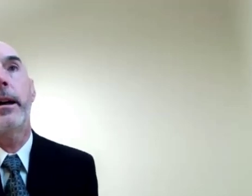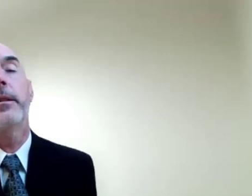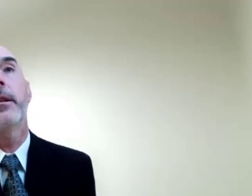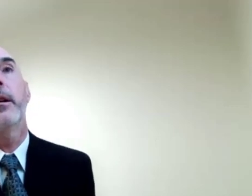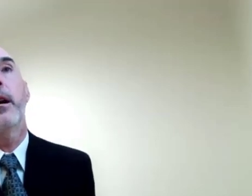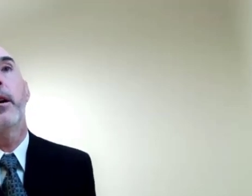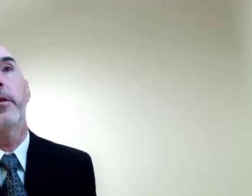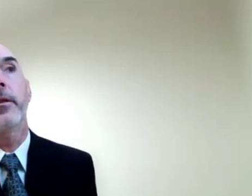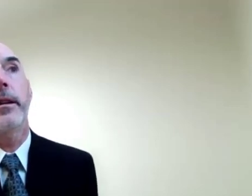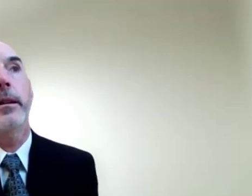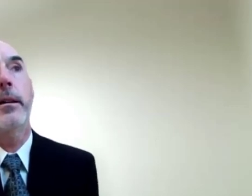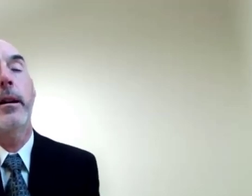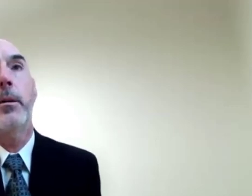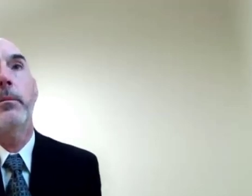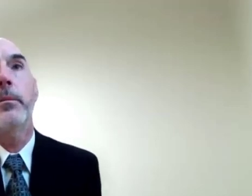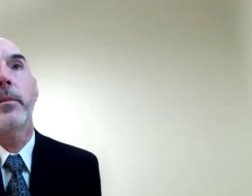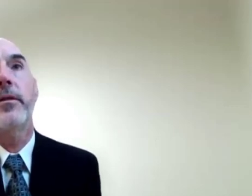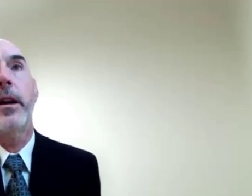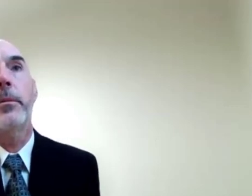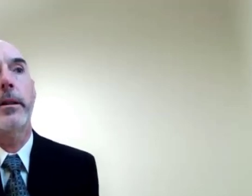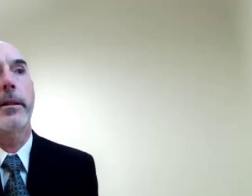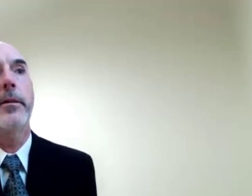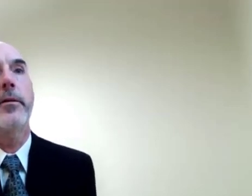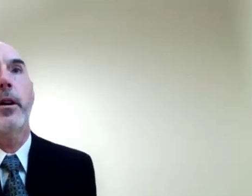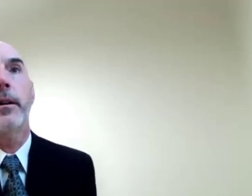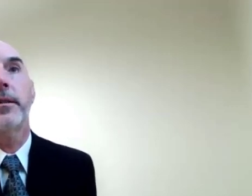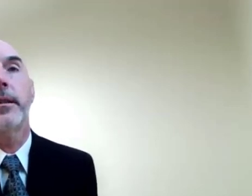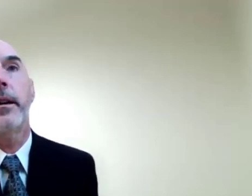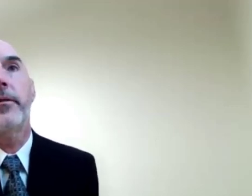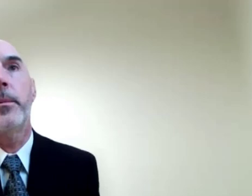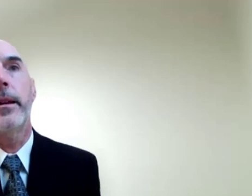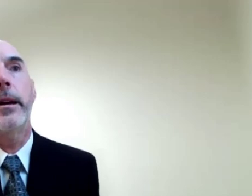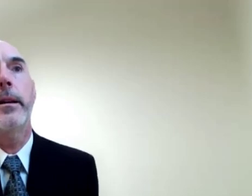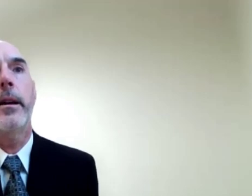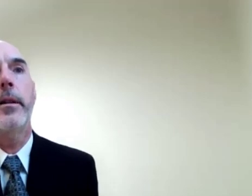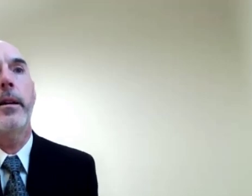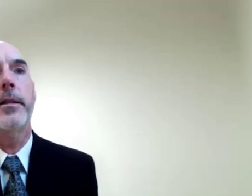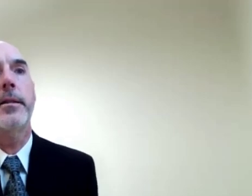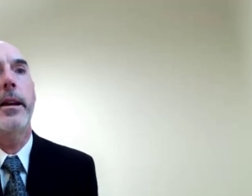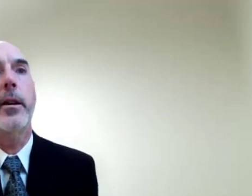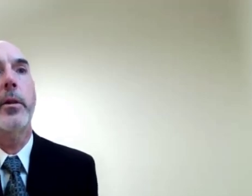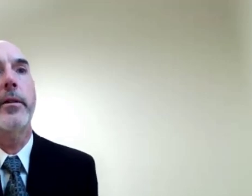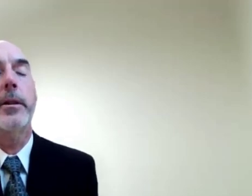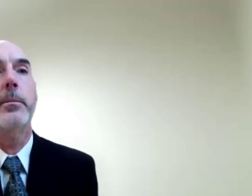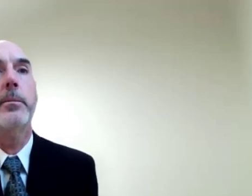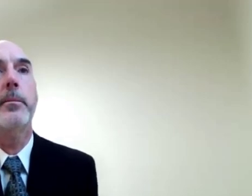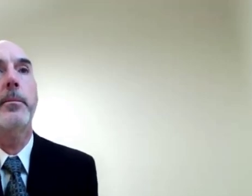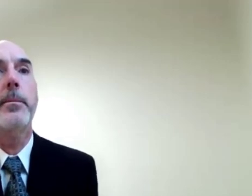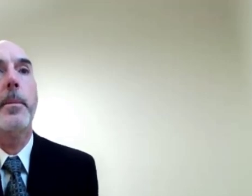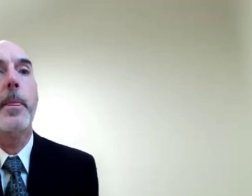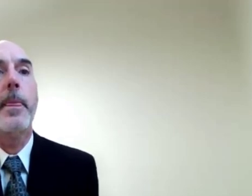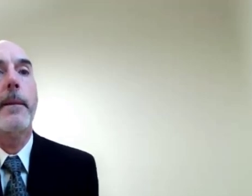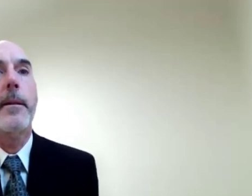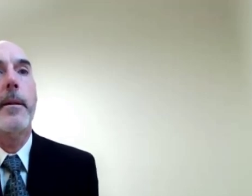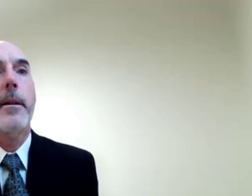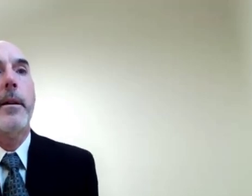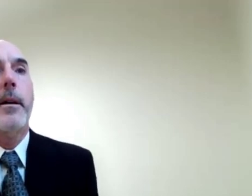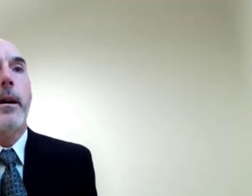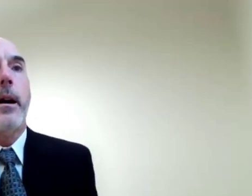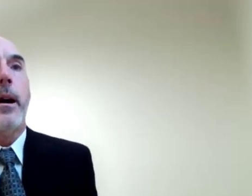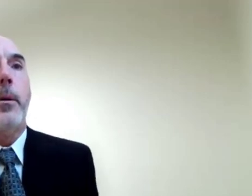do that under the family leave laws, the FMLA and the state equivalent.